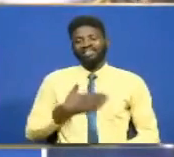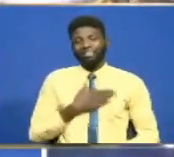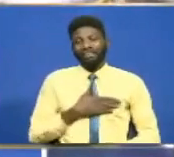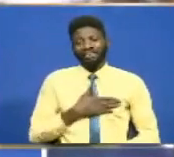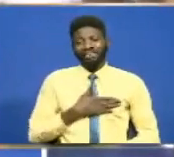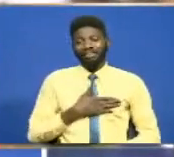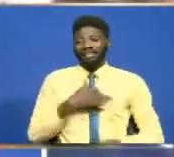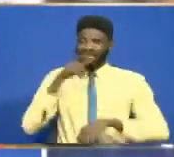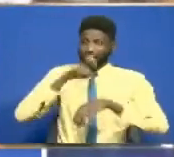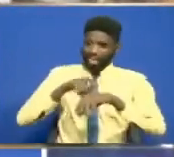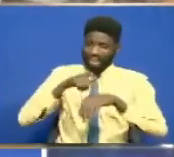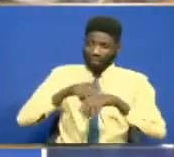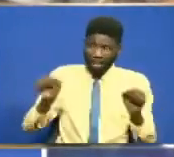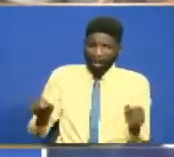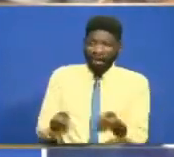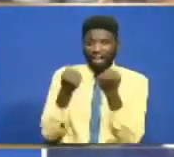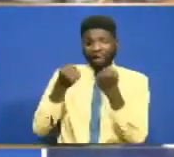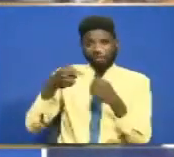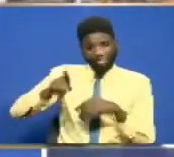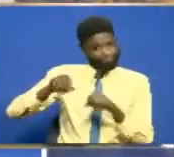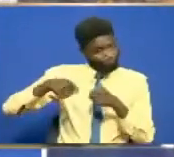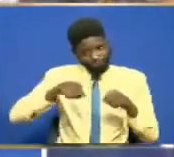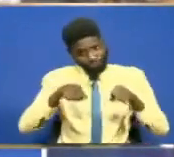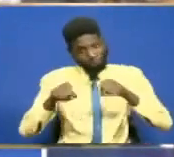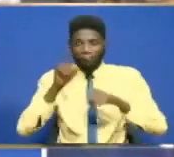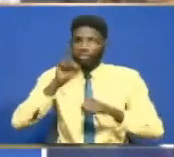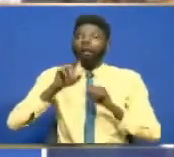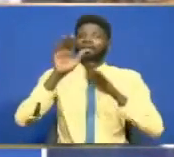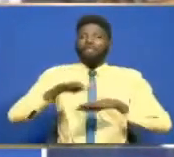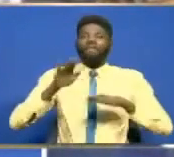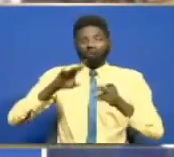hata yeye akiwa kwa barabara akue mwangalifu. La pili,